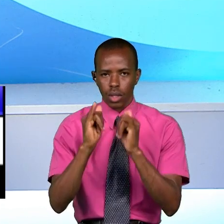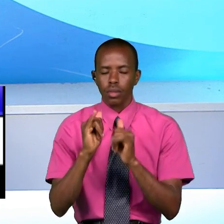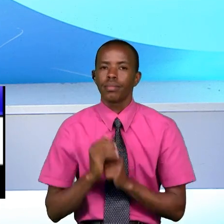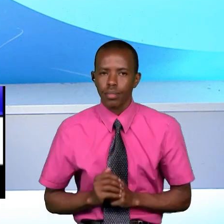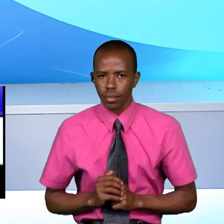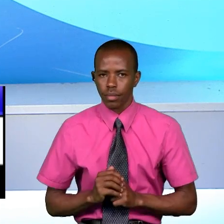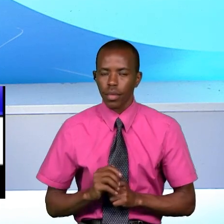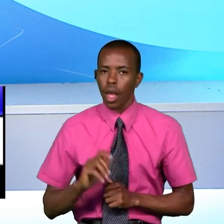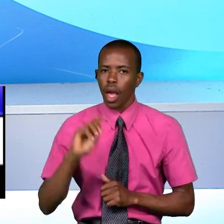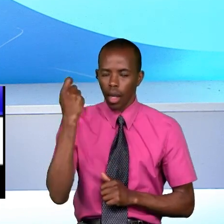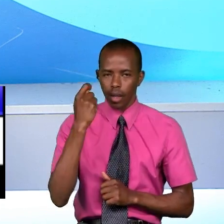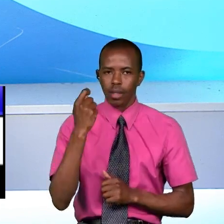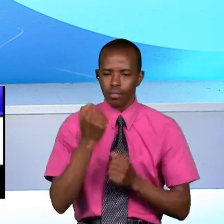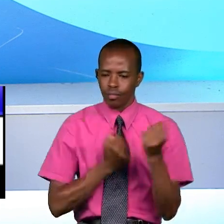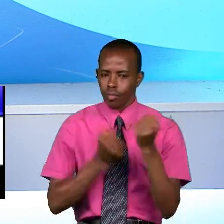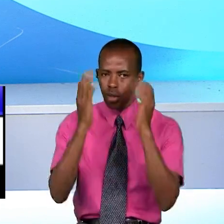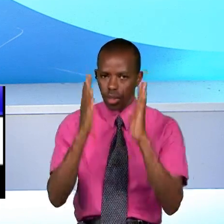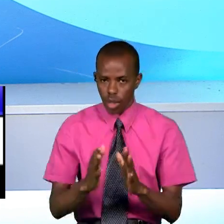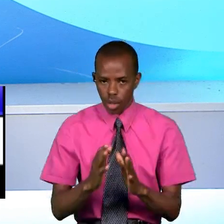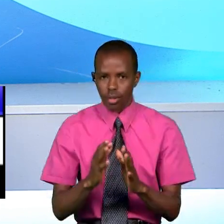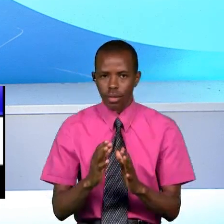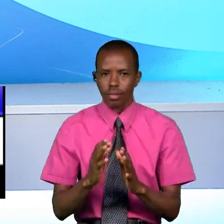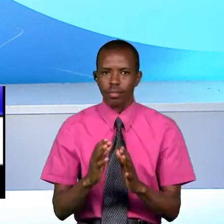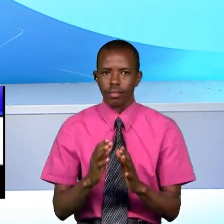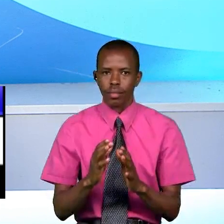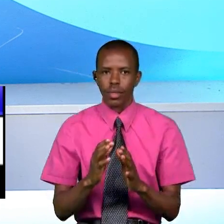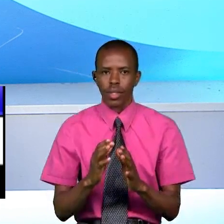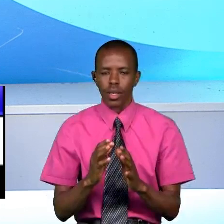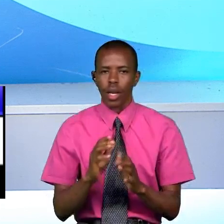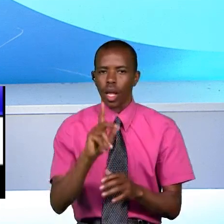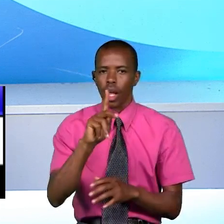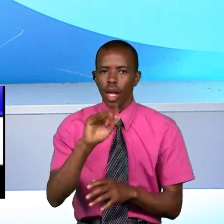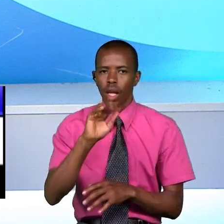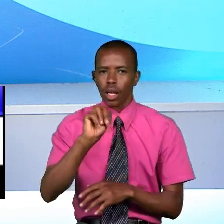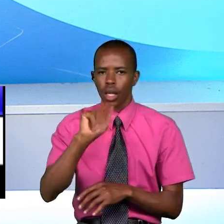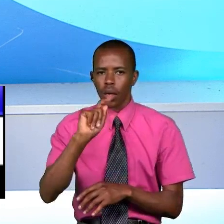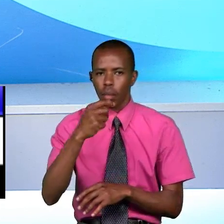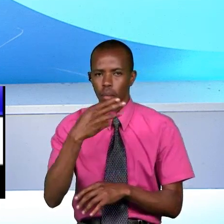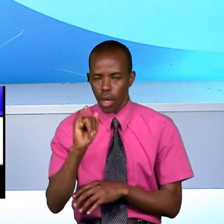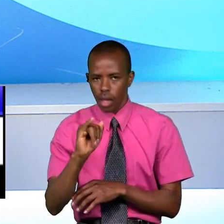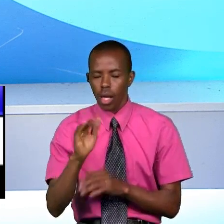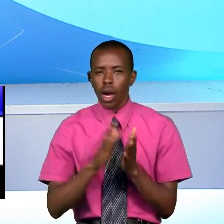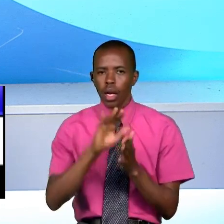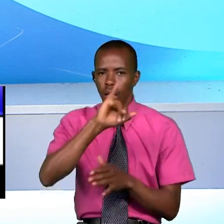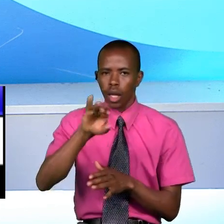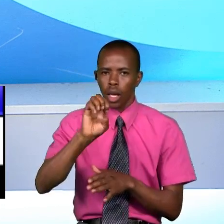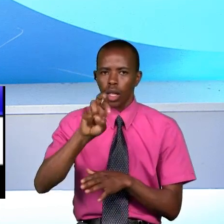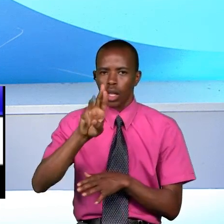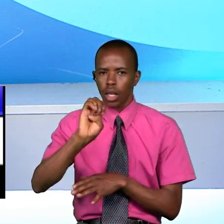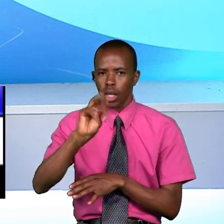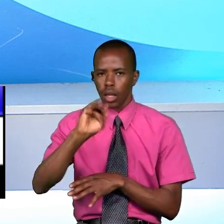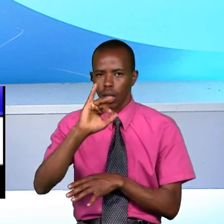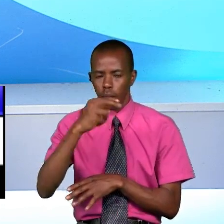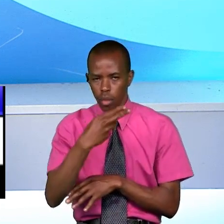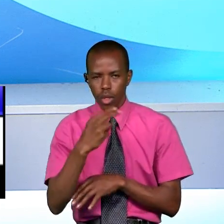Kenya's FIA Rally Star Program drivers Hamza Anwar, MC Rai Kimathi and Jeremy Wahome are all set for Mombasa Rally scheduled for